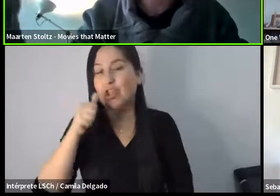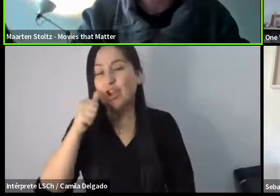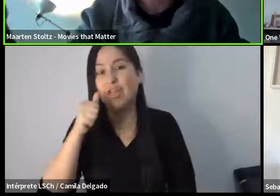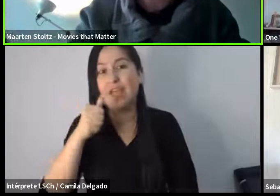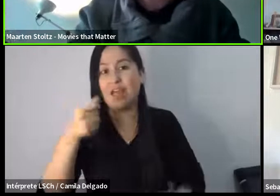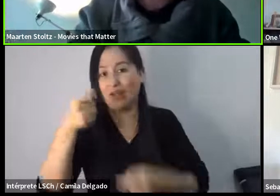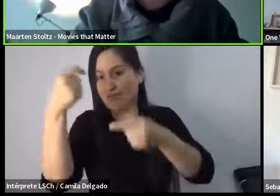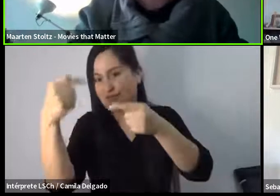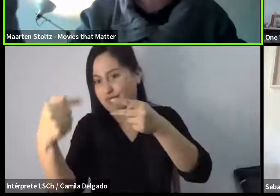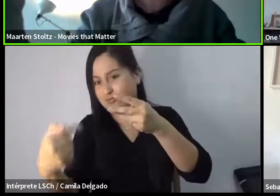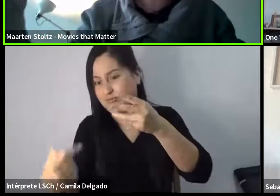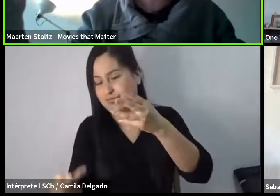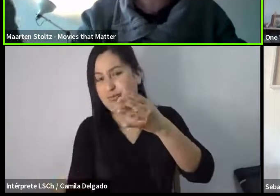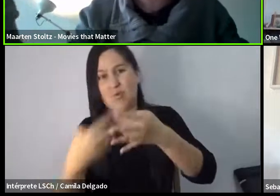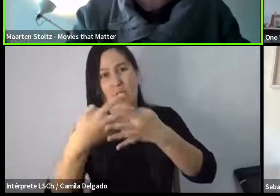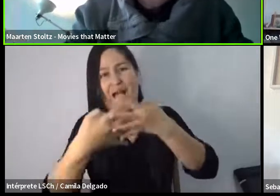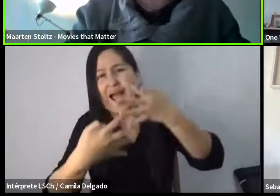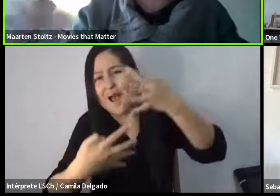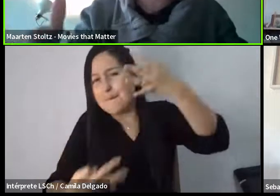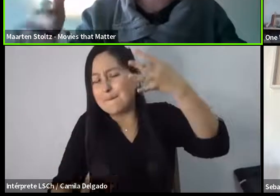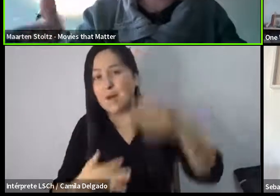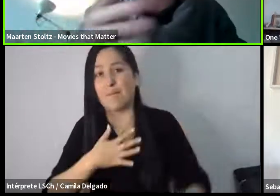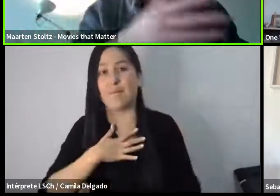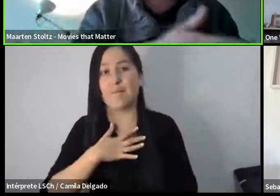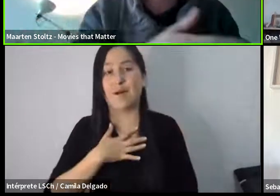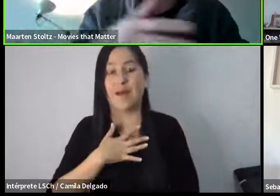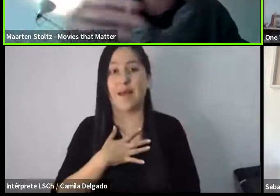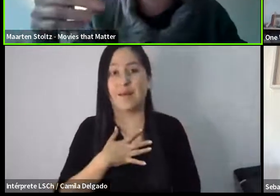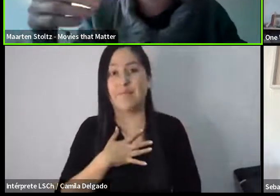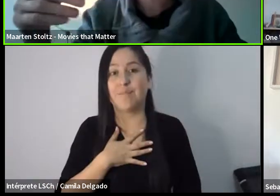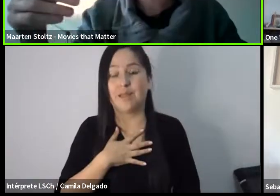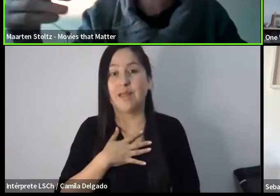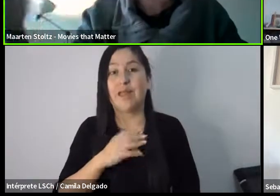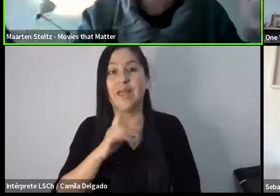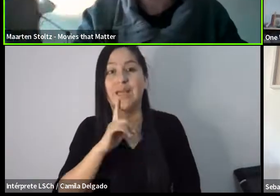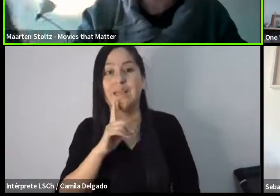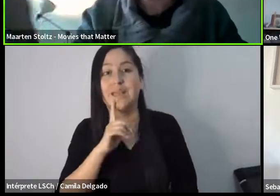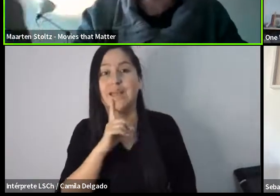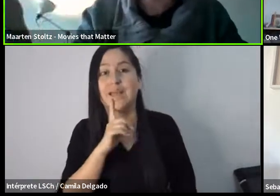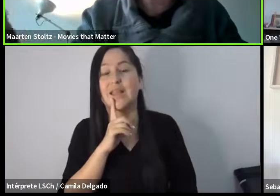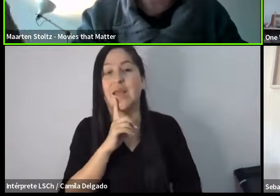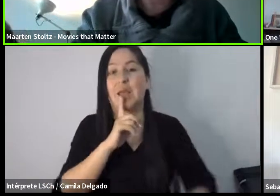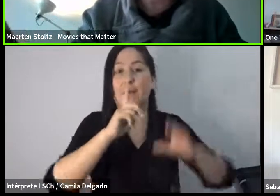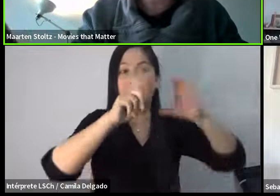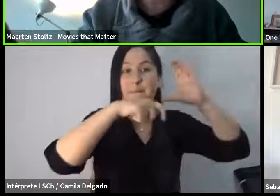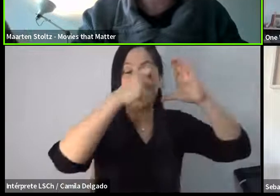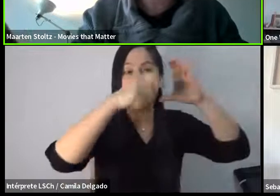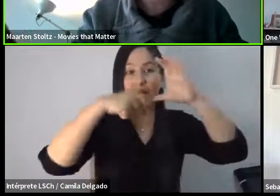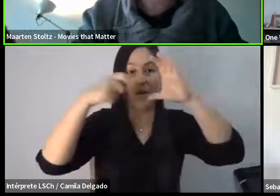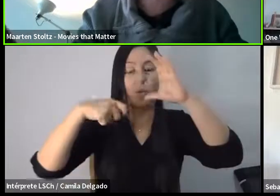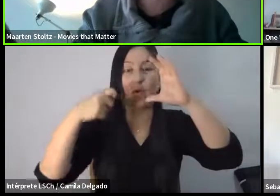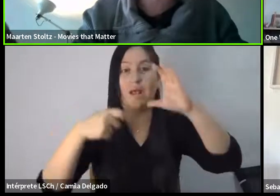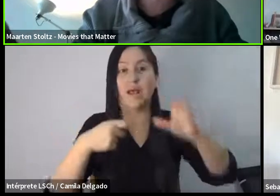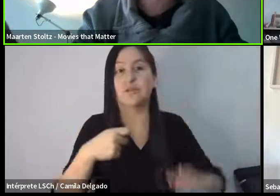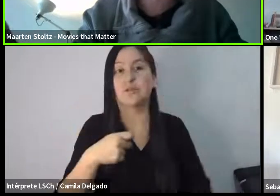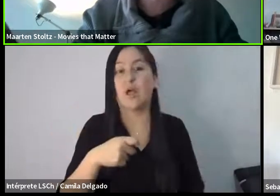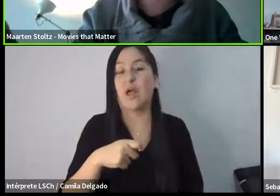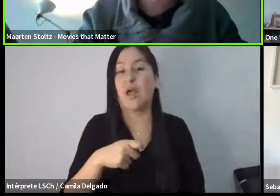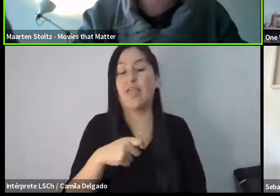have the hardcore human rights films at Movies That Matter and at One World, but there are all also these other